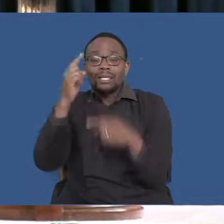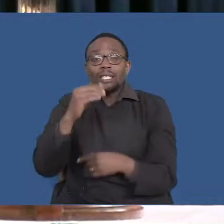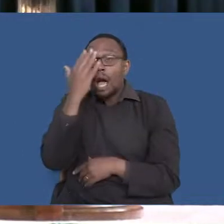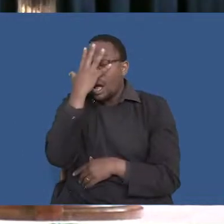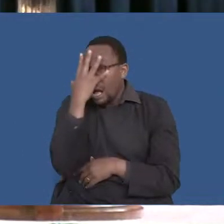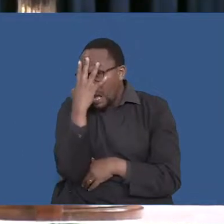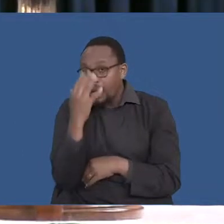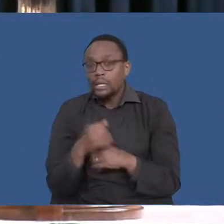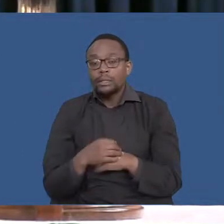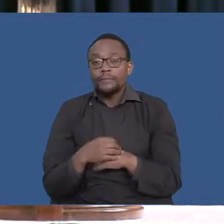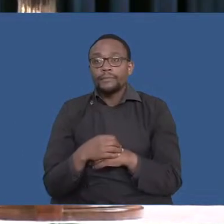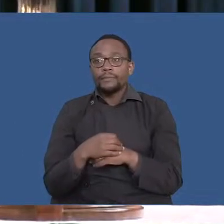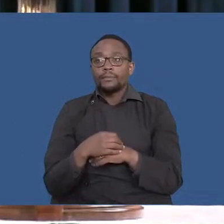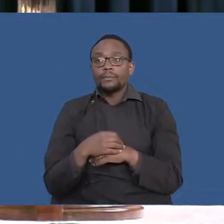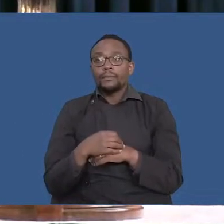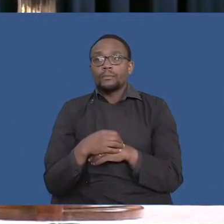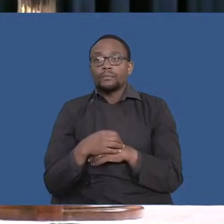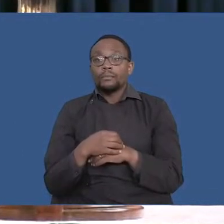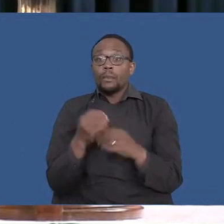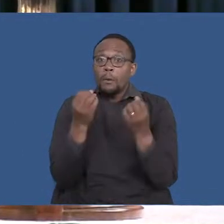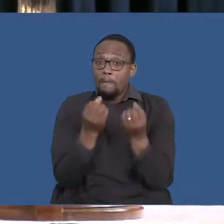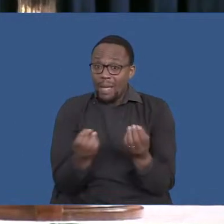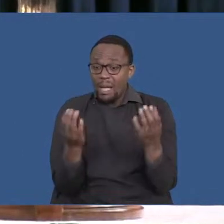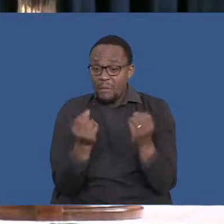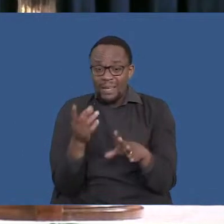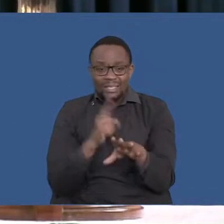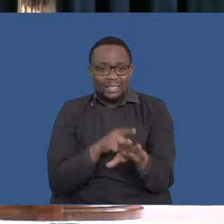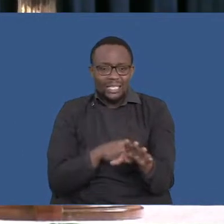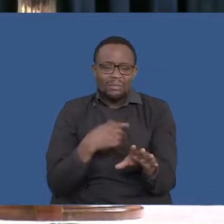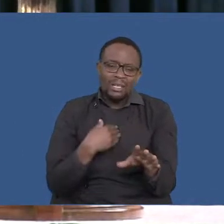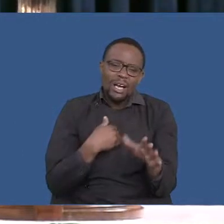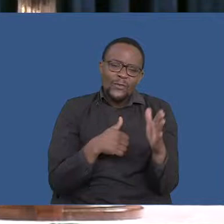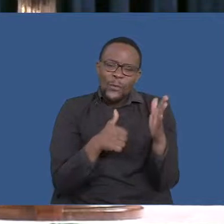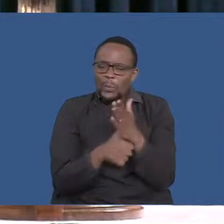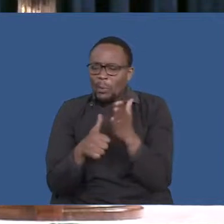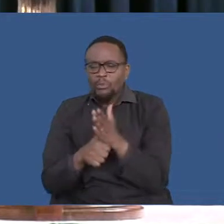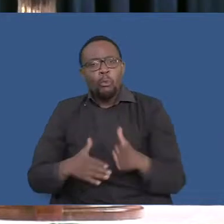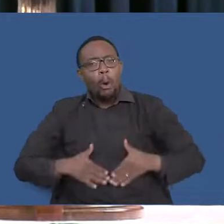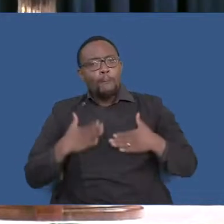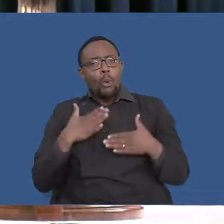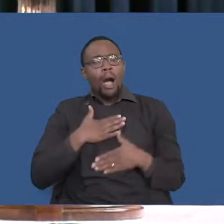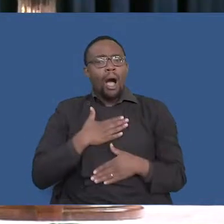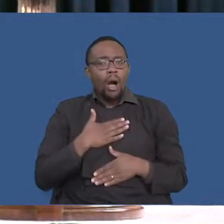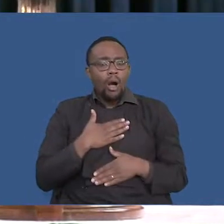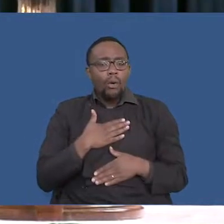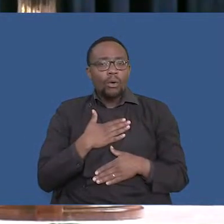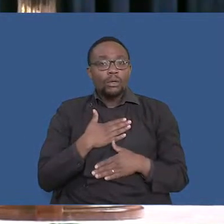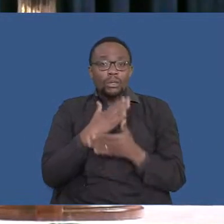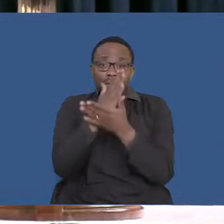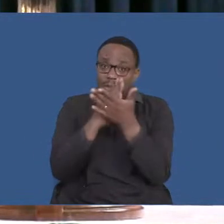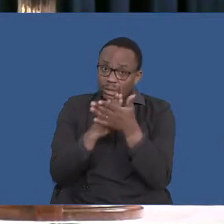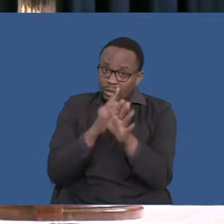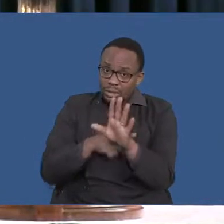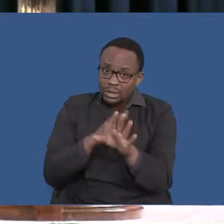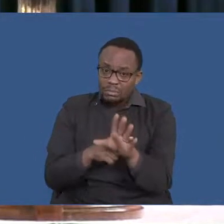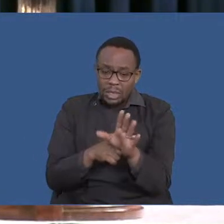Canaan. You know, many times we have this battle against the flesh. And I want to tell you this, that sometimes we